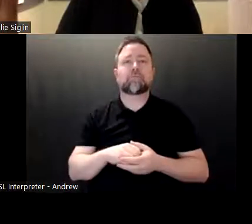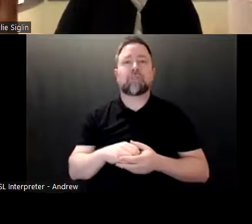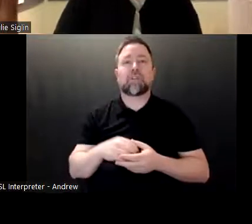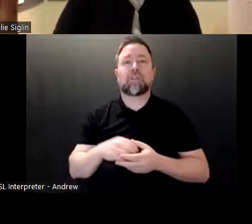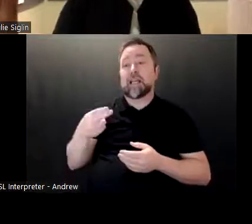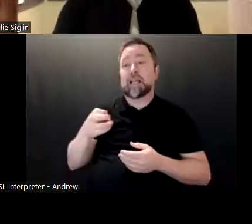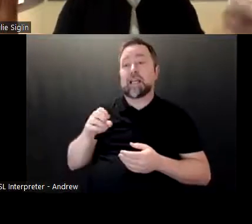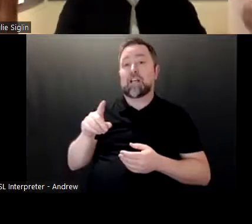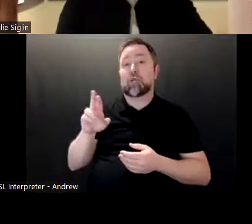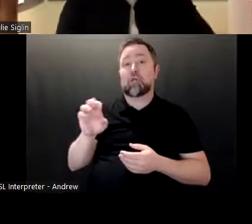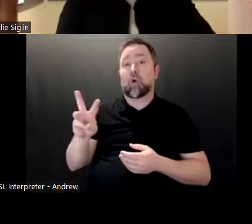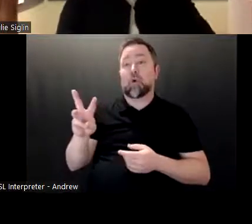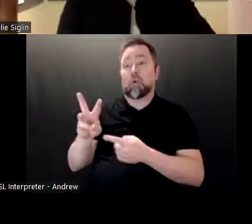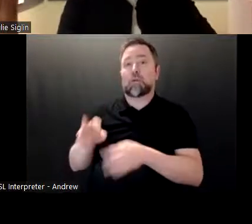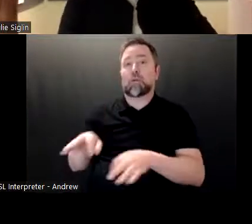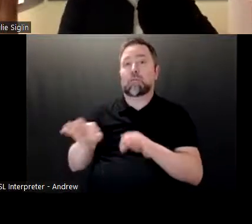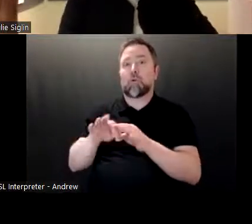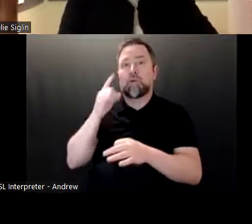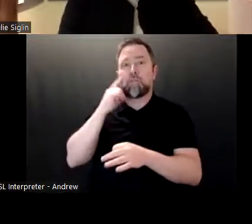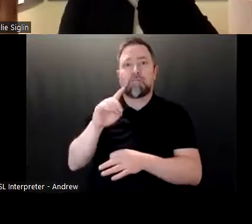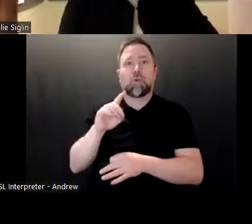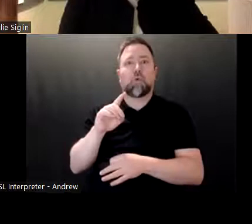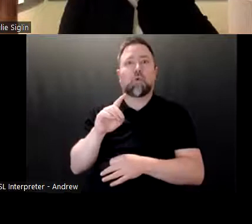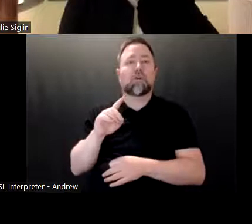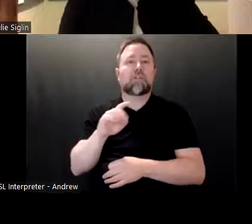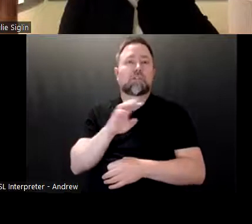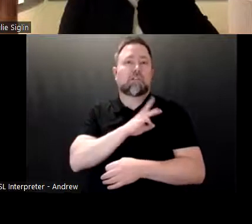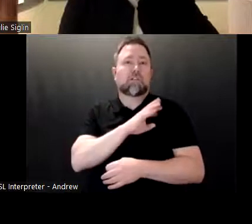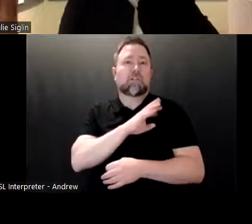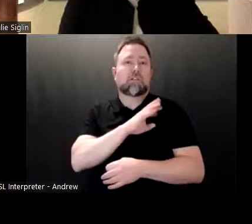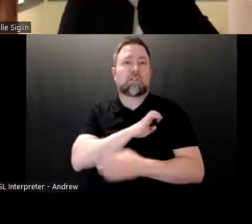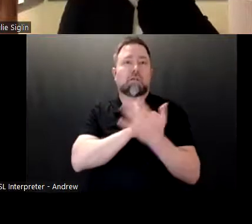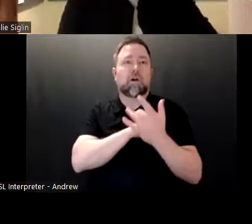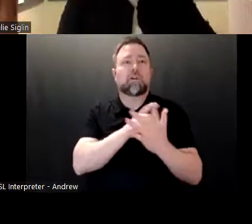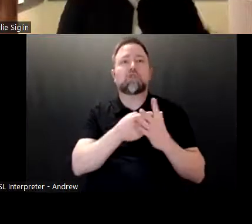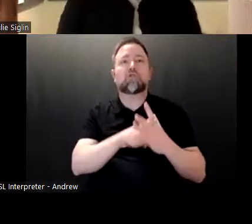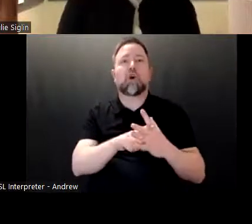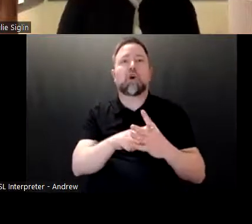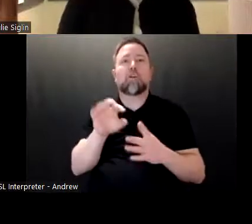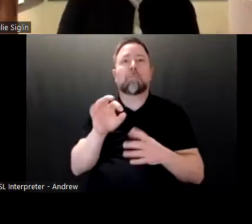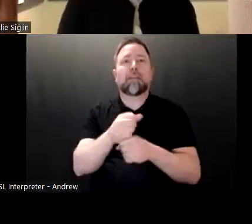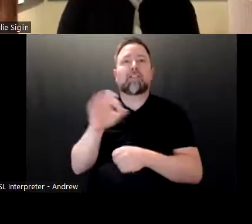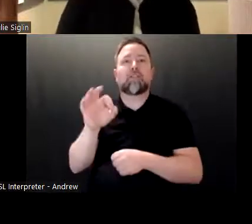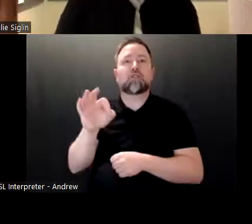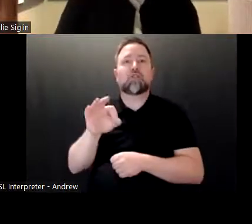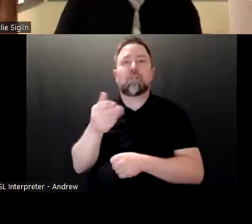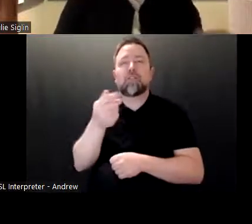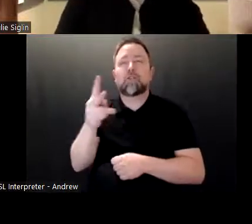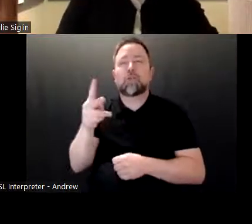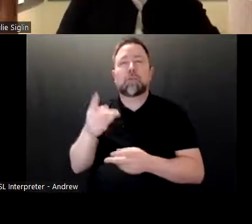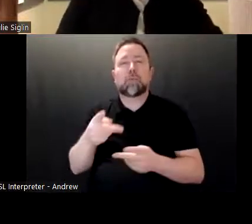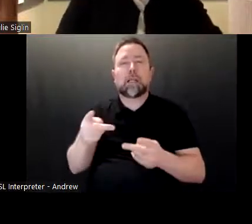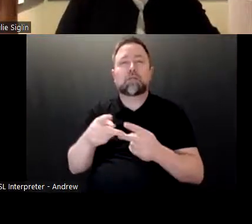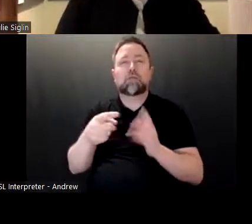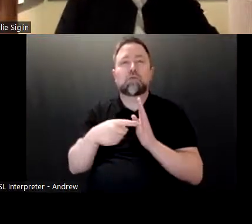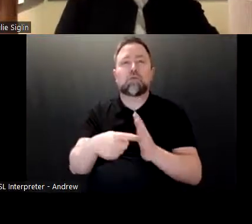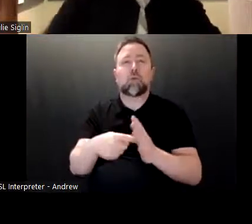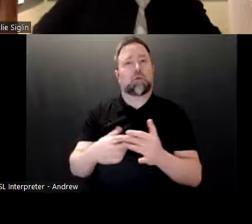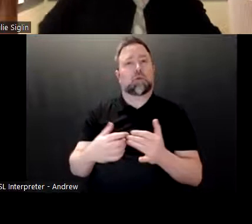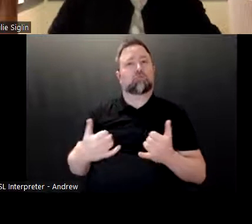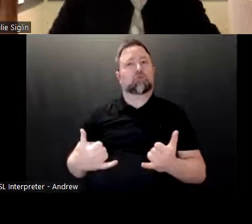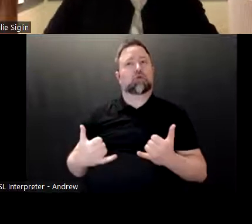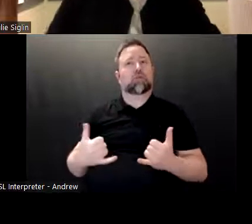a small repertory theater nearby to his studio called the Hedgerow Theater. And this was